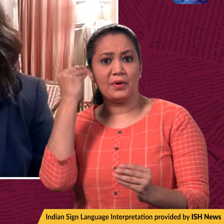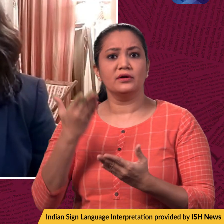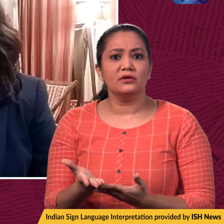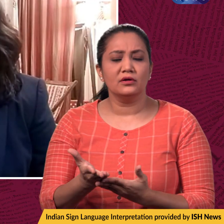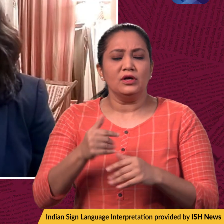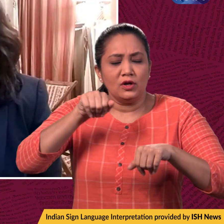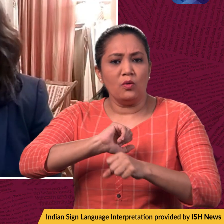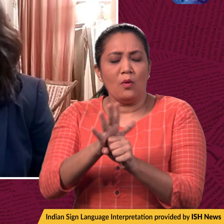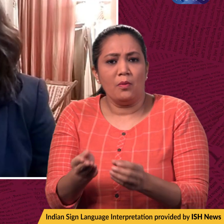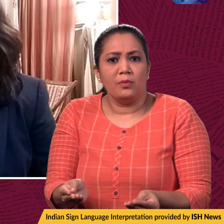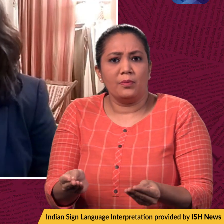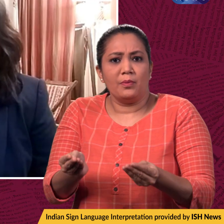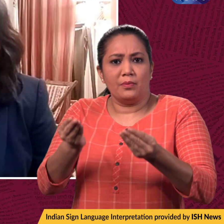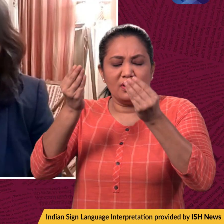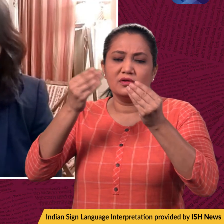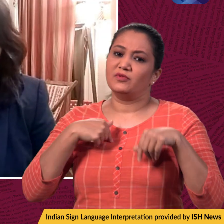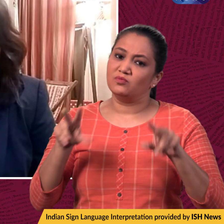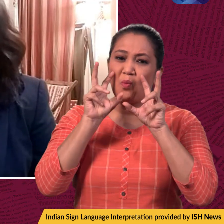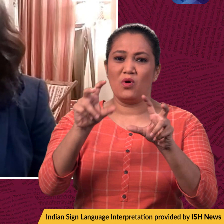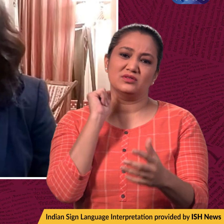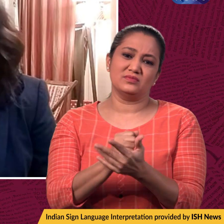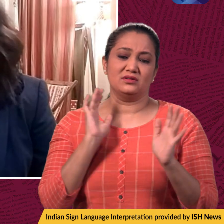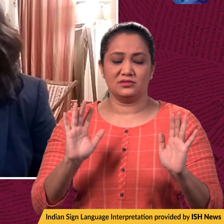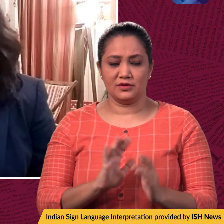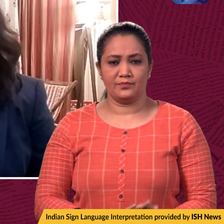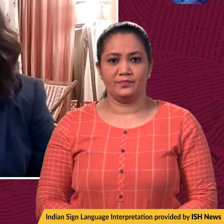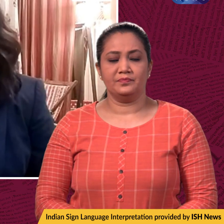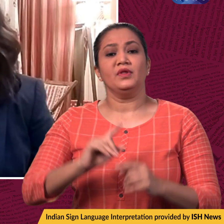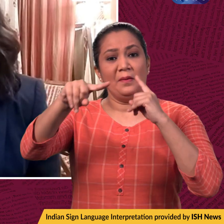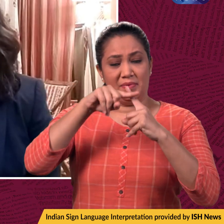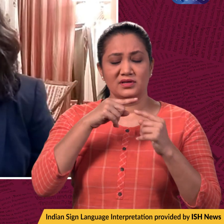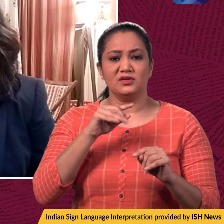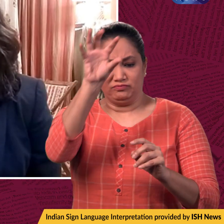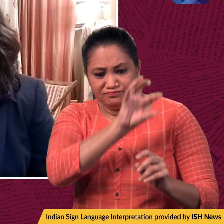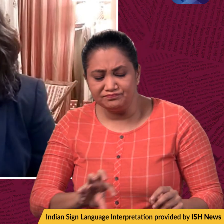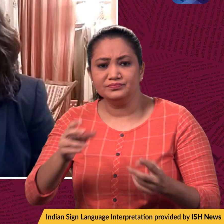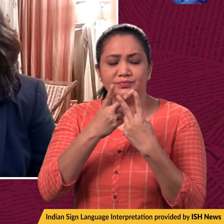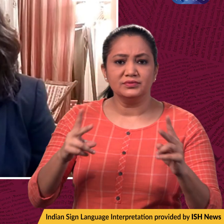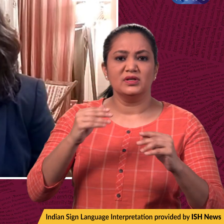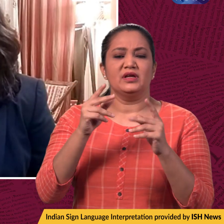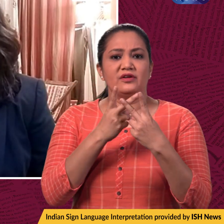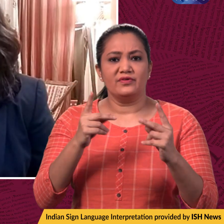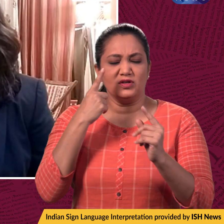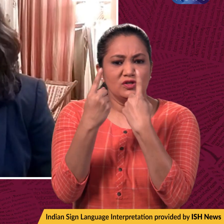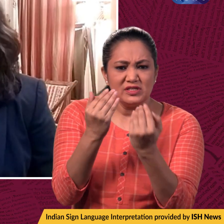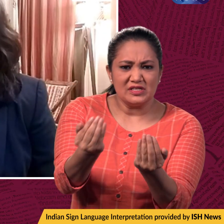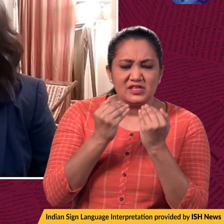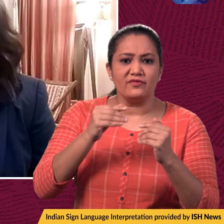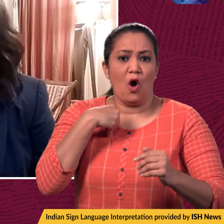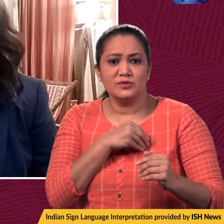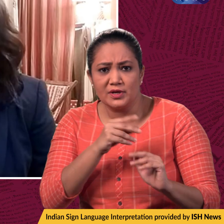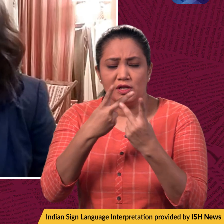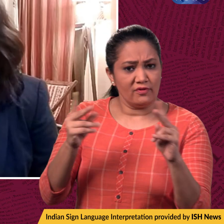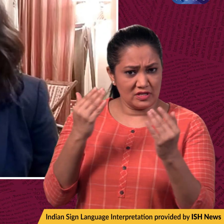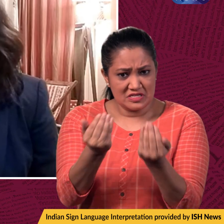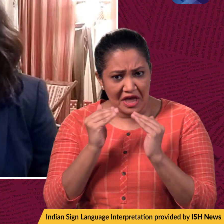in cases in states now. We have to stay alert." End quote. He also urged all states to get safety audits of all